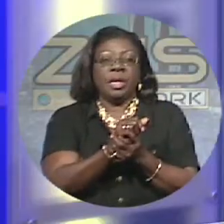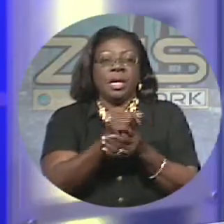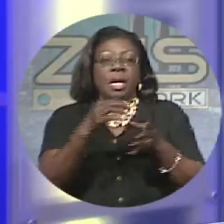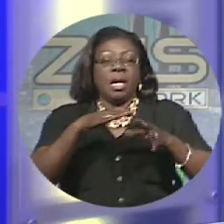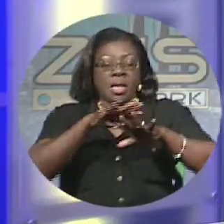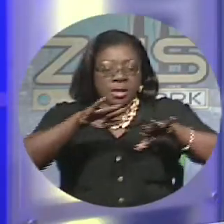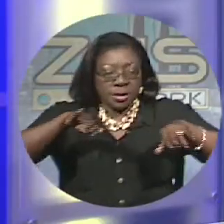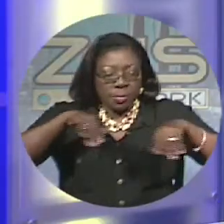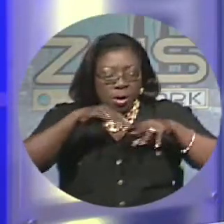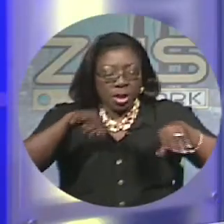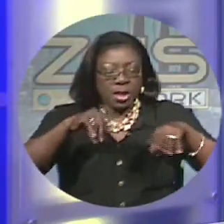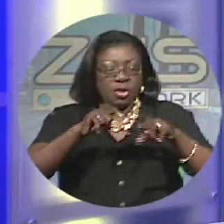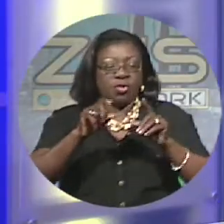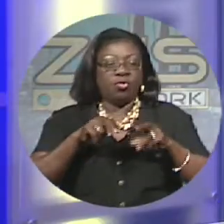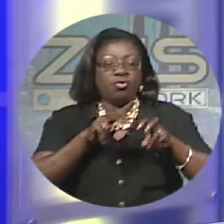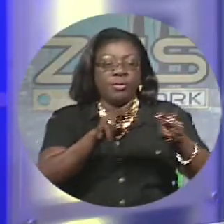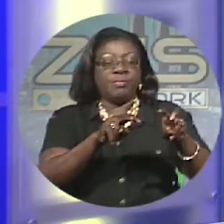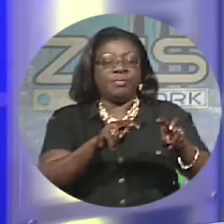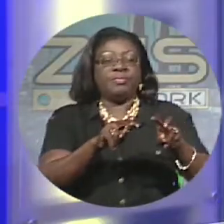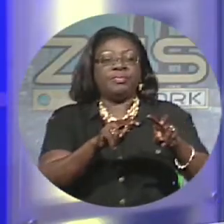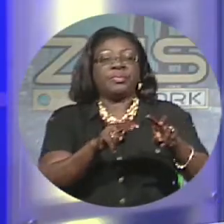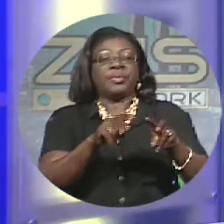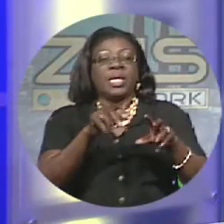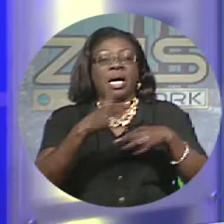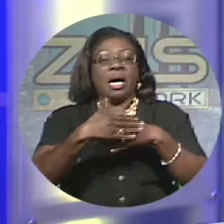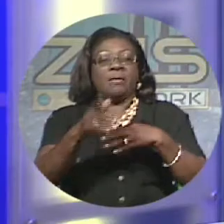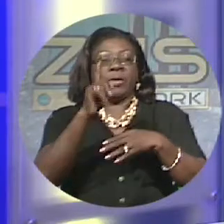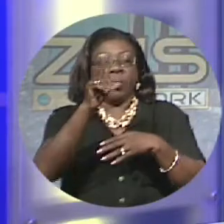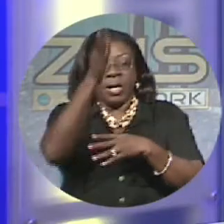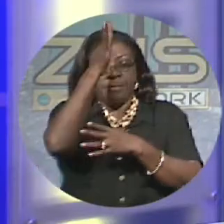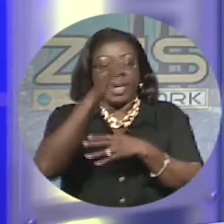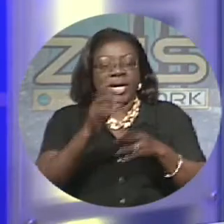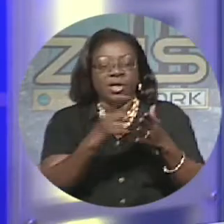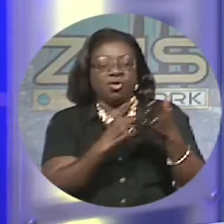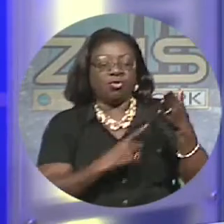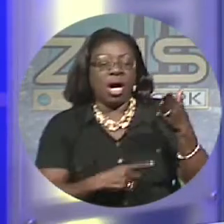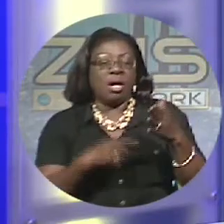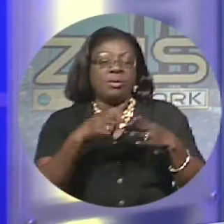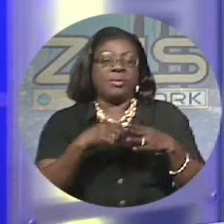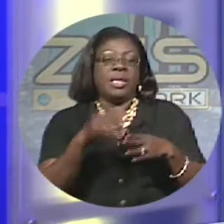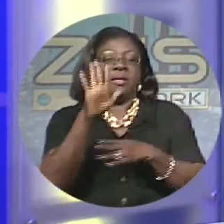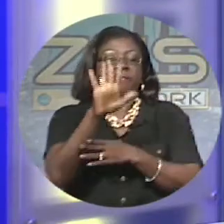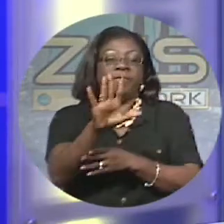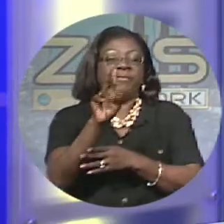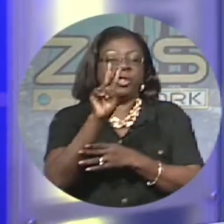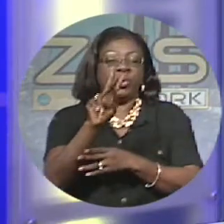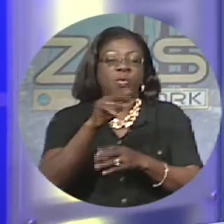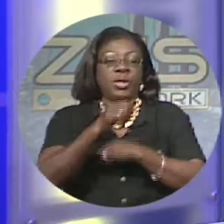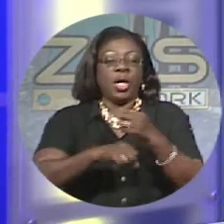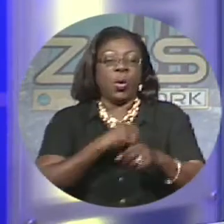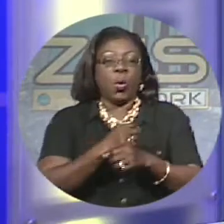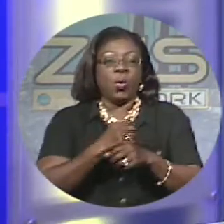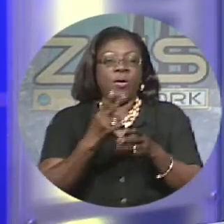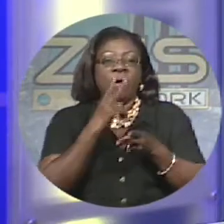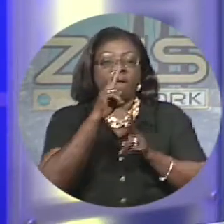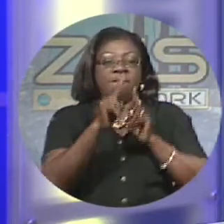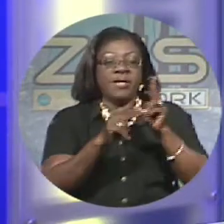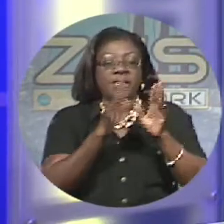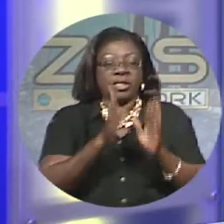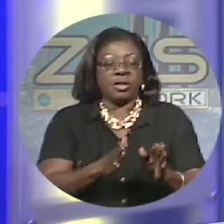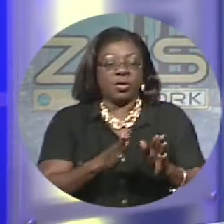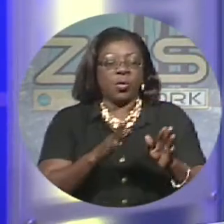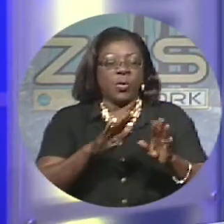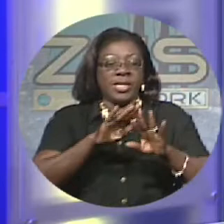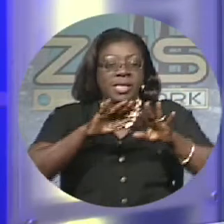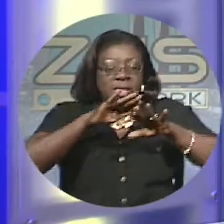deadly for one male visitor from Europe today after he drowned. Police say the 52-year-old victim was with a group of visitors who went snorkeling off